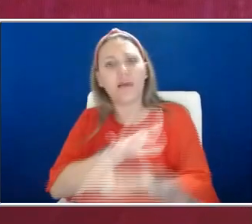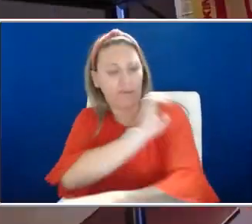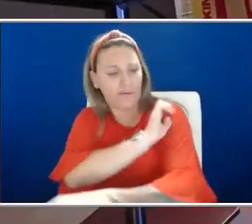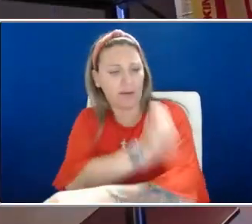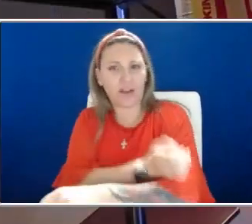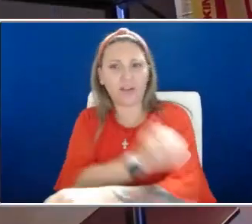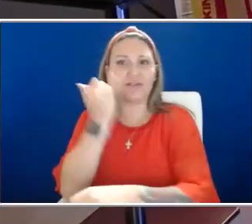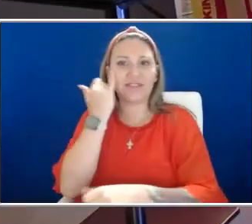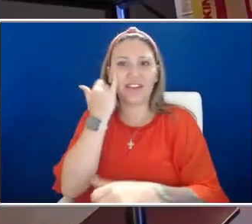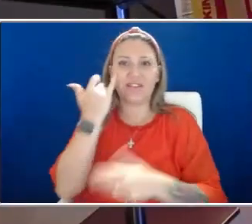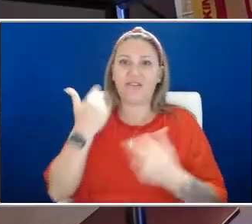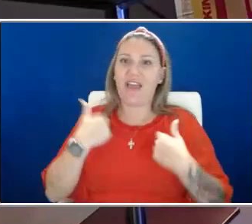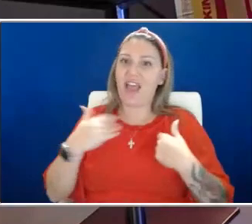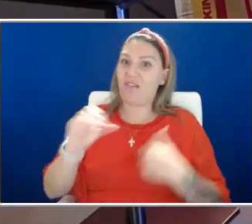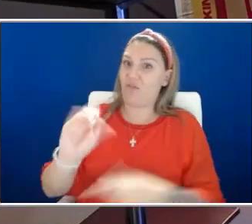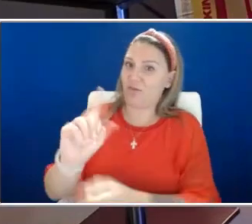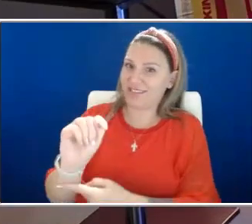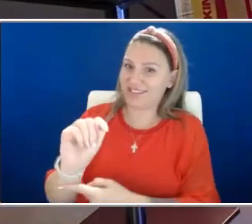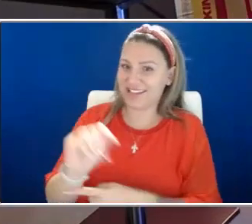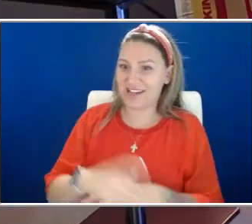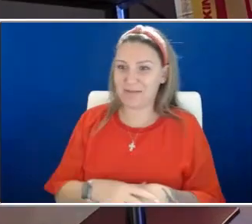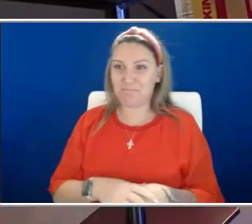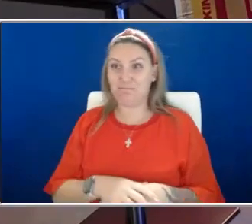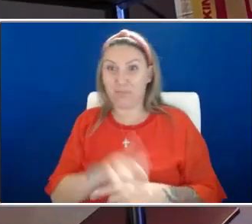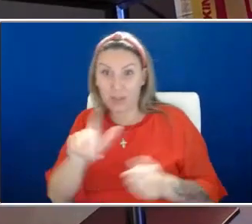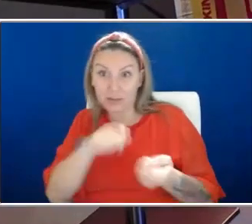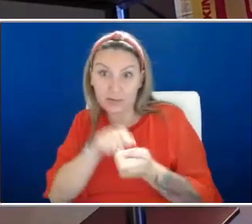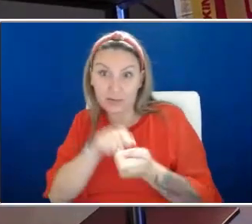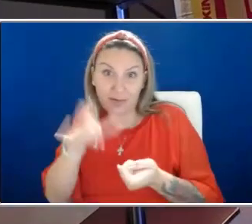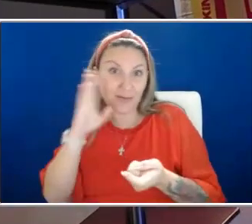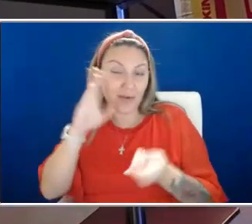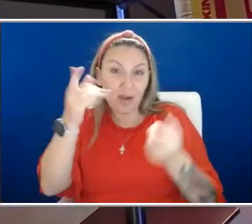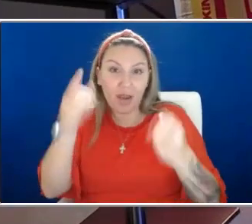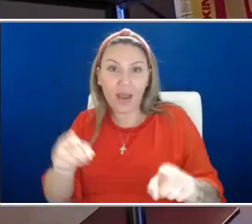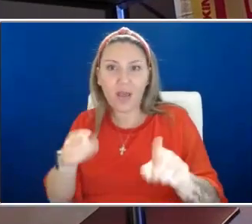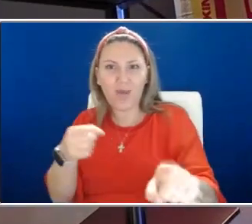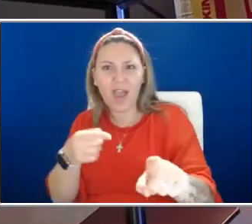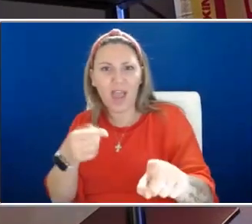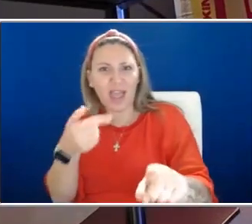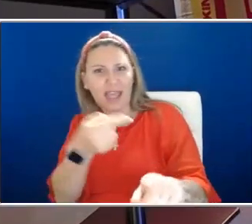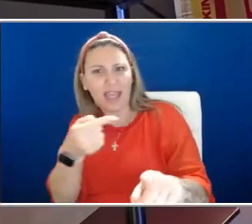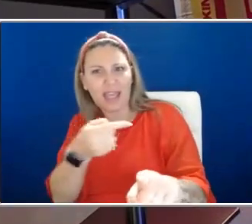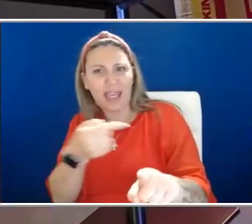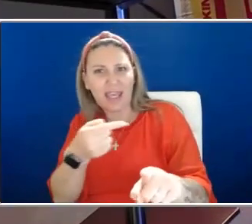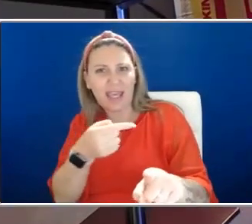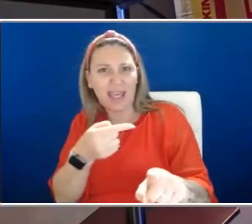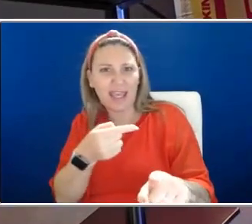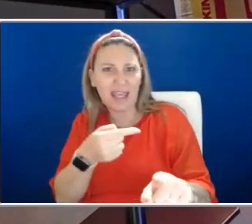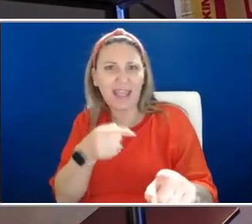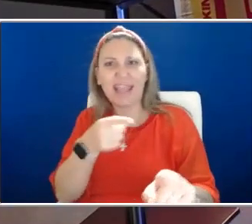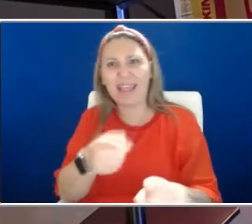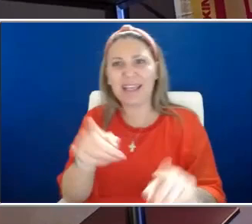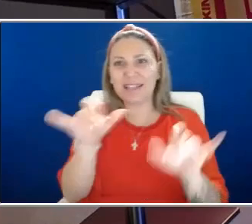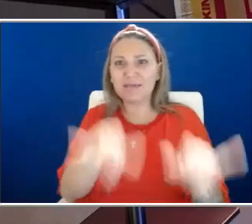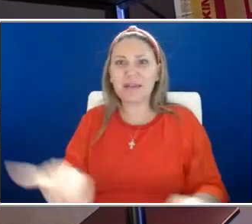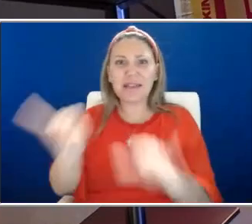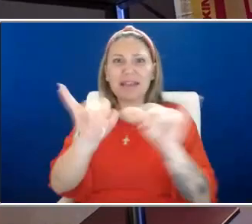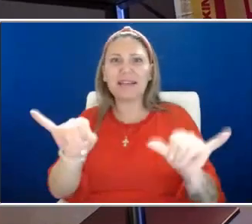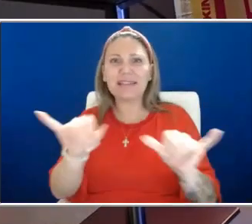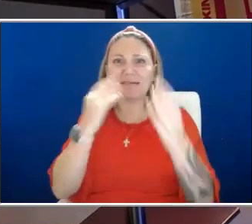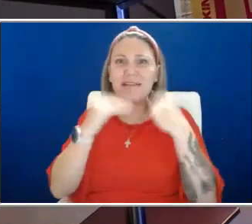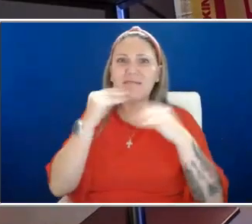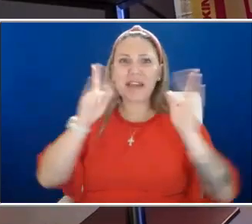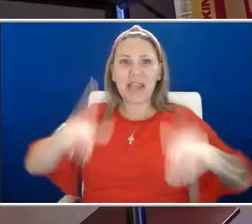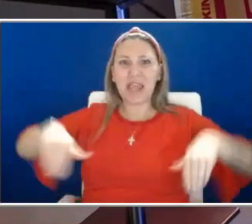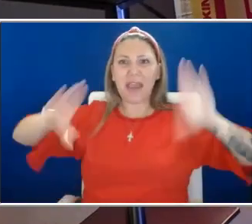And exactly. That's going to happen. What does he eat? Oh, so Wolfie's actually been on the same diet Frank Clark's been on. So he gave up the alcohol, gave